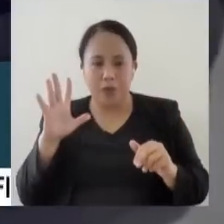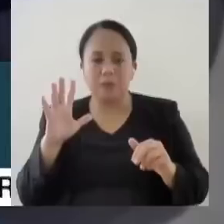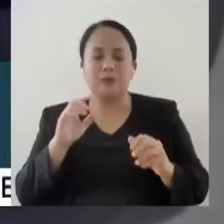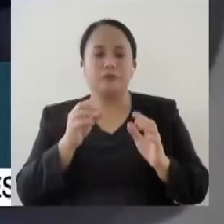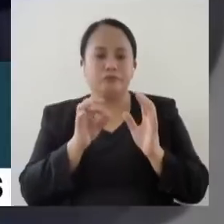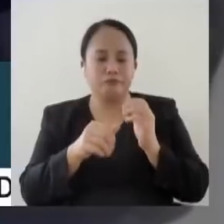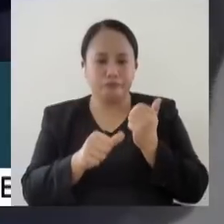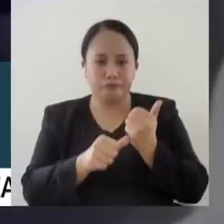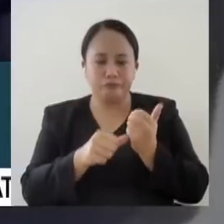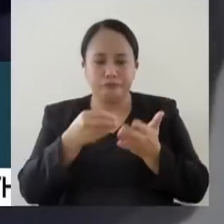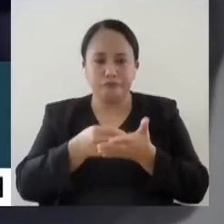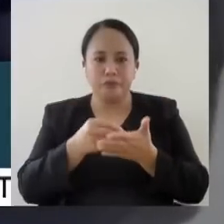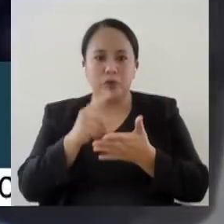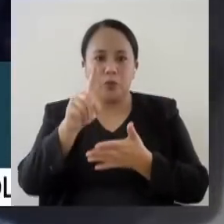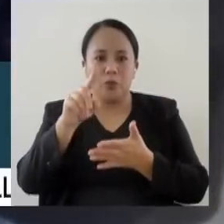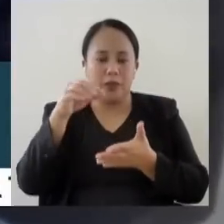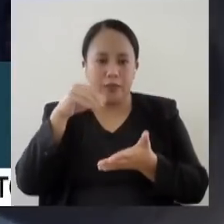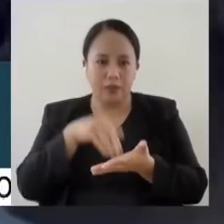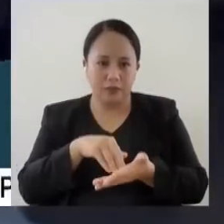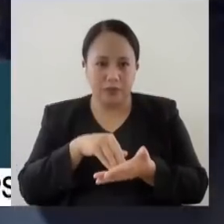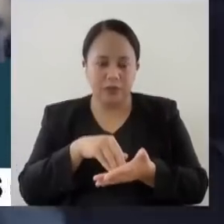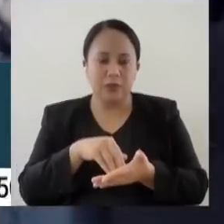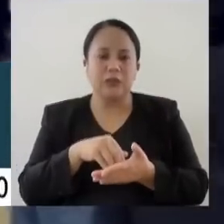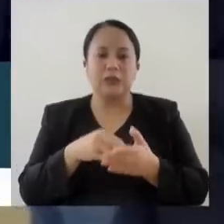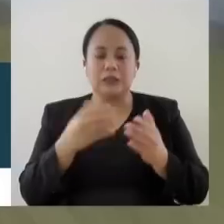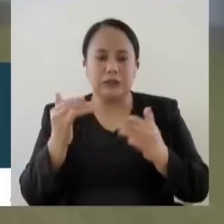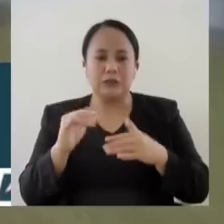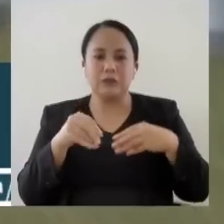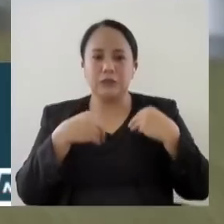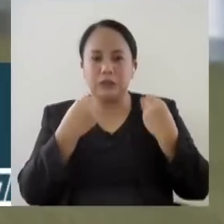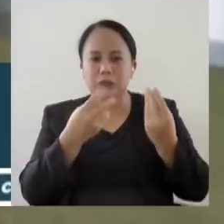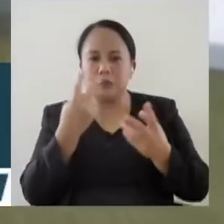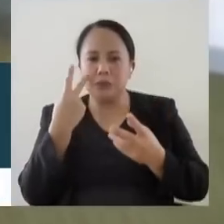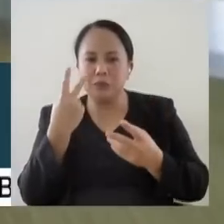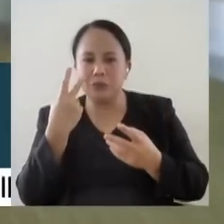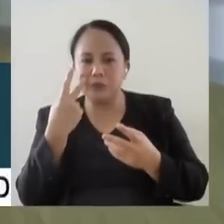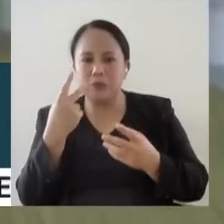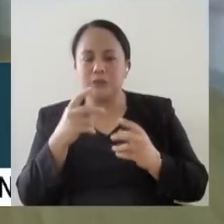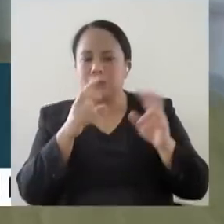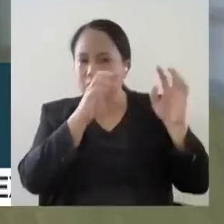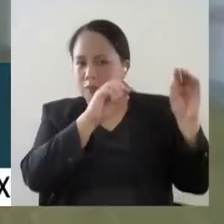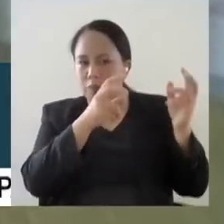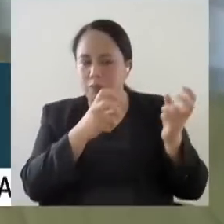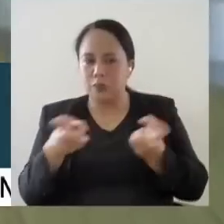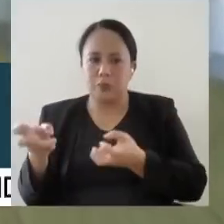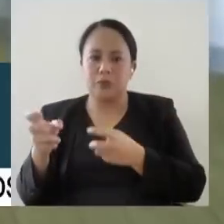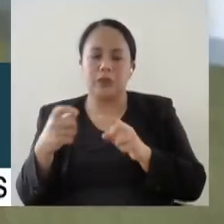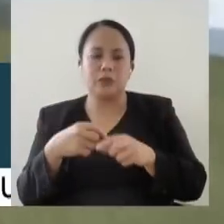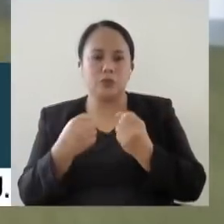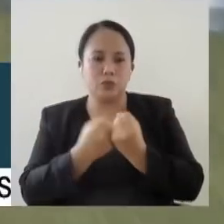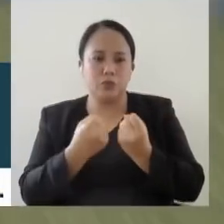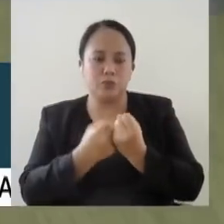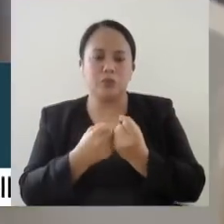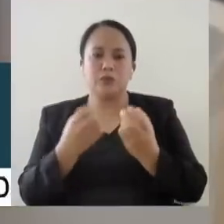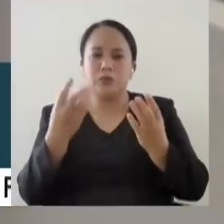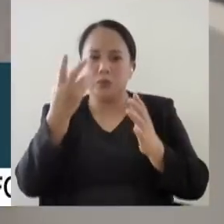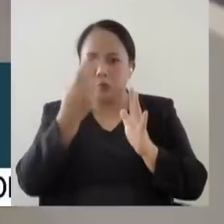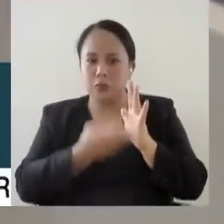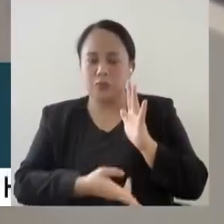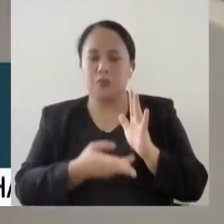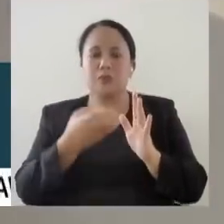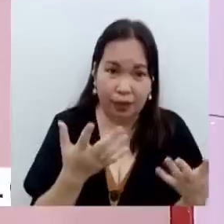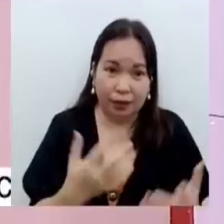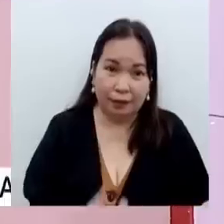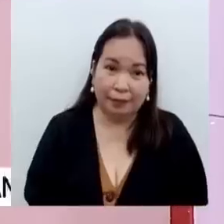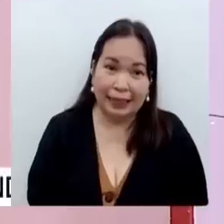of 100,000 pesos. They will also oversee the repatriation costs and extend support for the funeral and burial expenses of